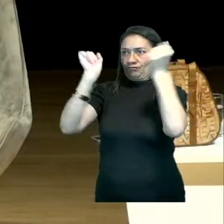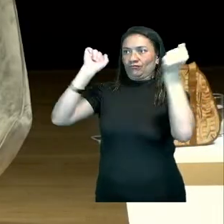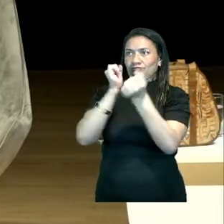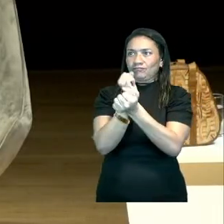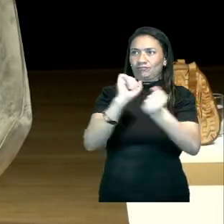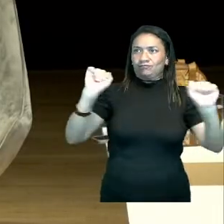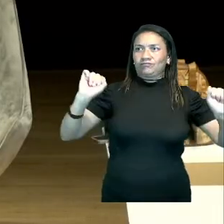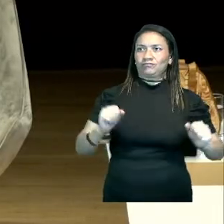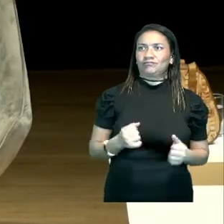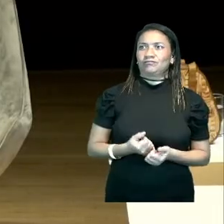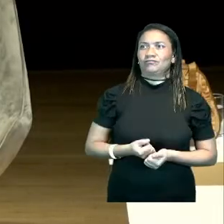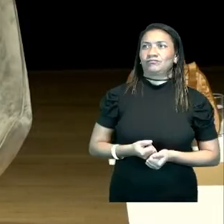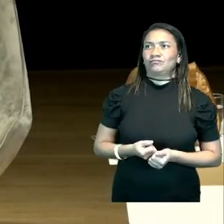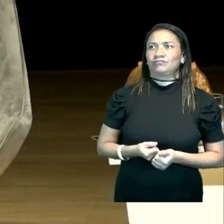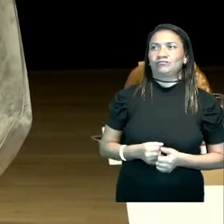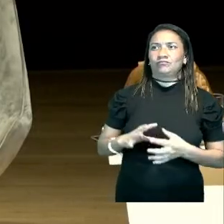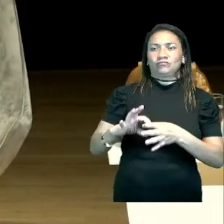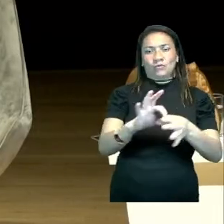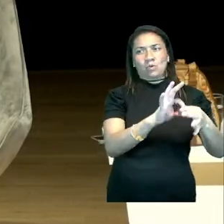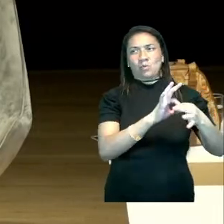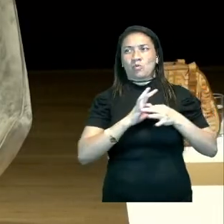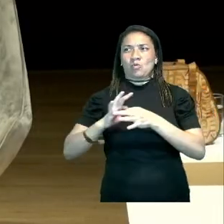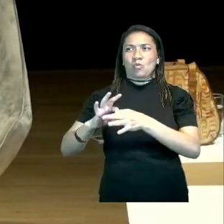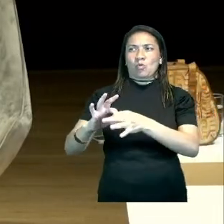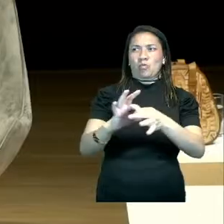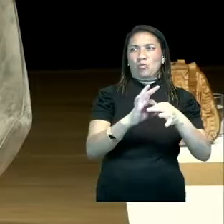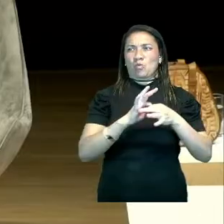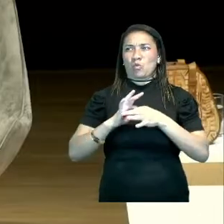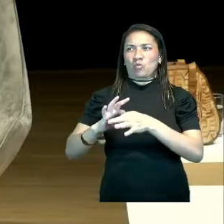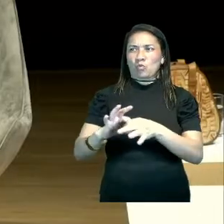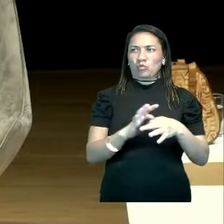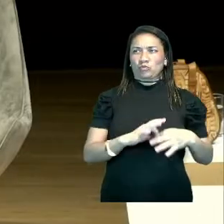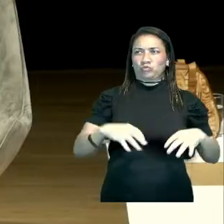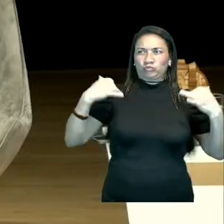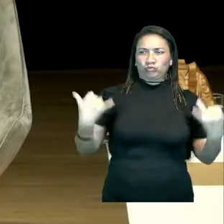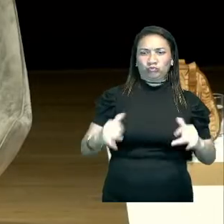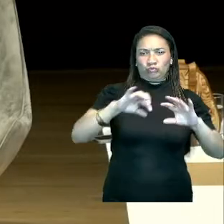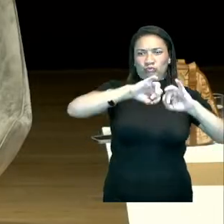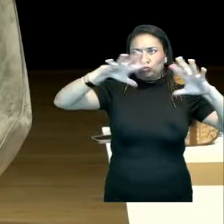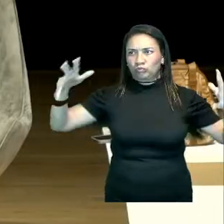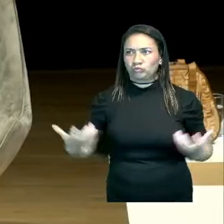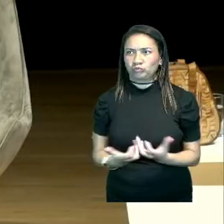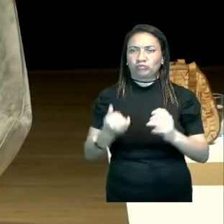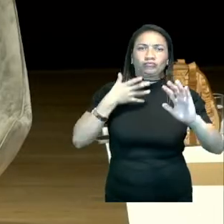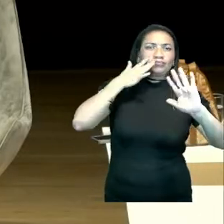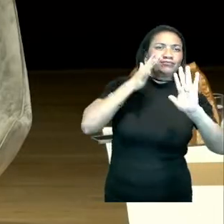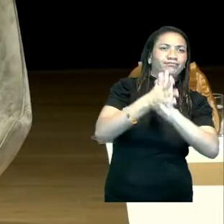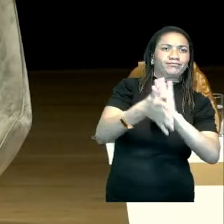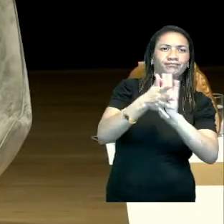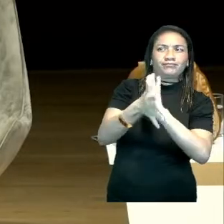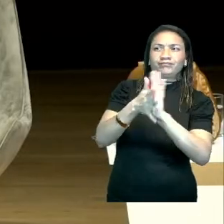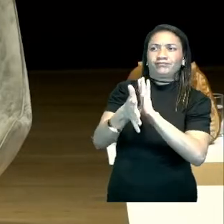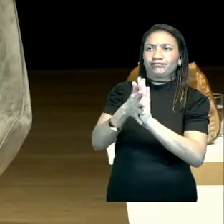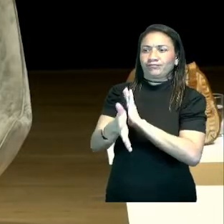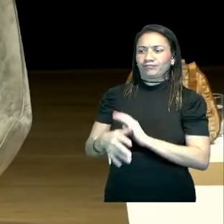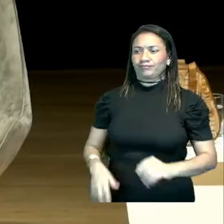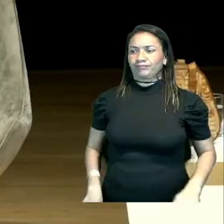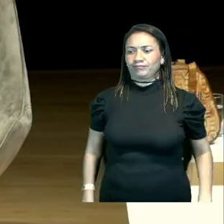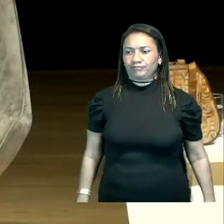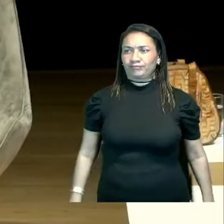the imperial and colonized world, and that suppress the work of Black